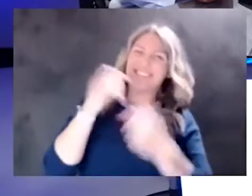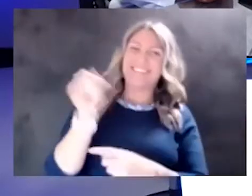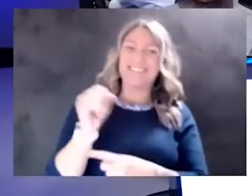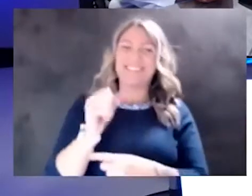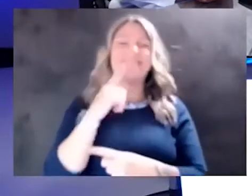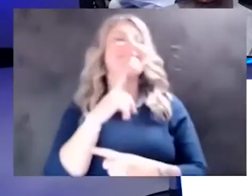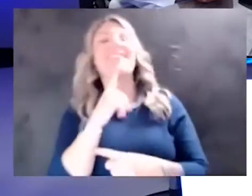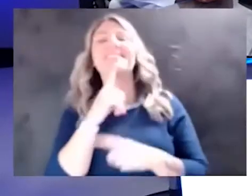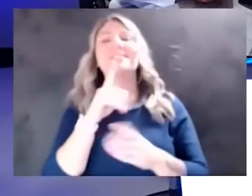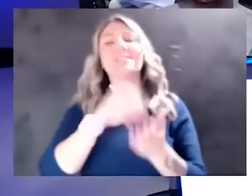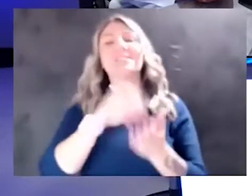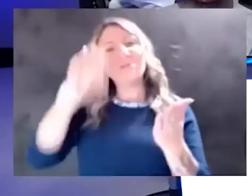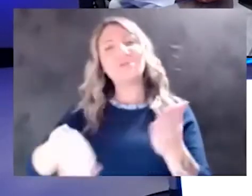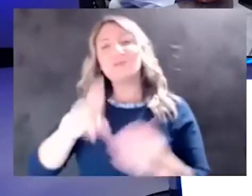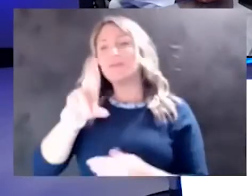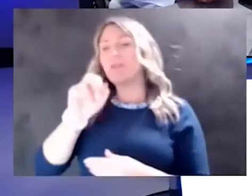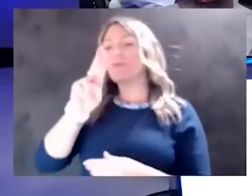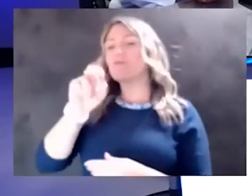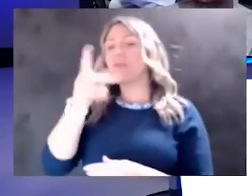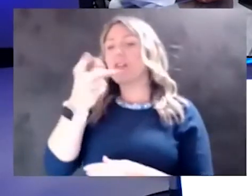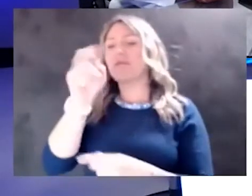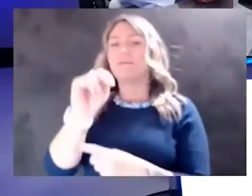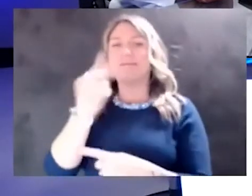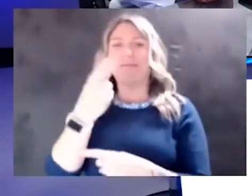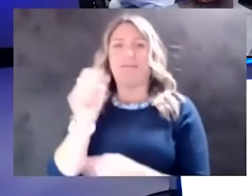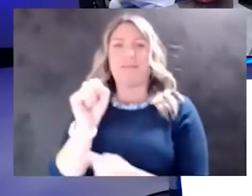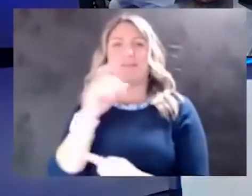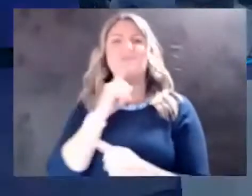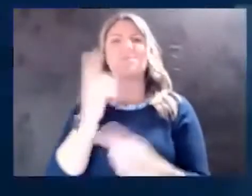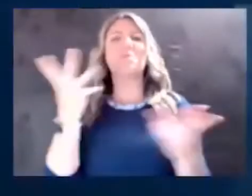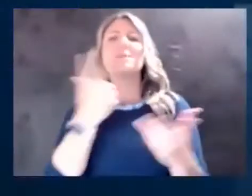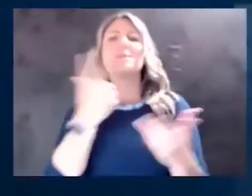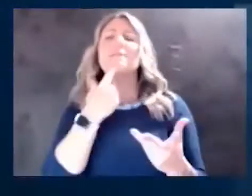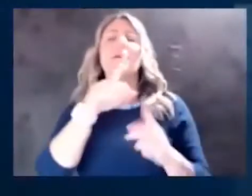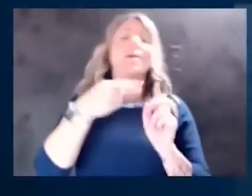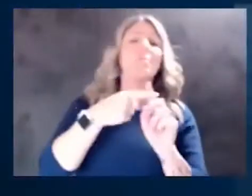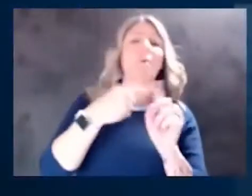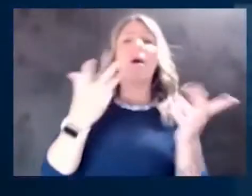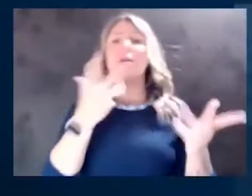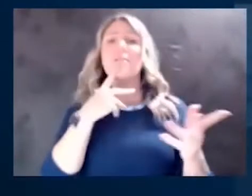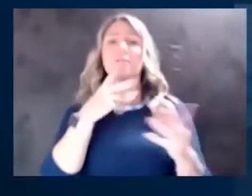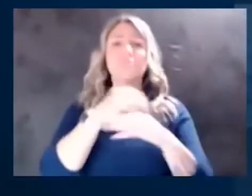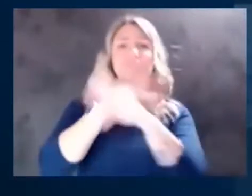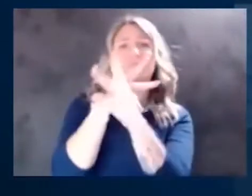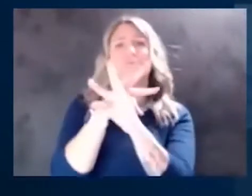other schools are saying about virtual learning.